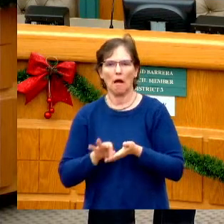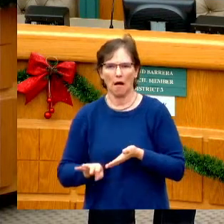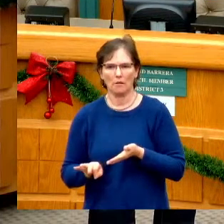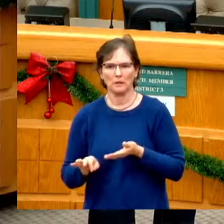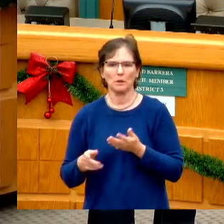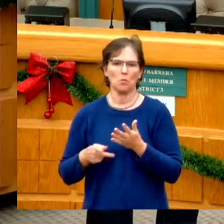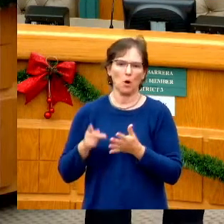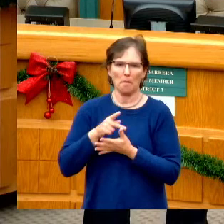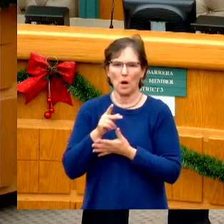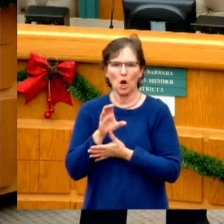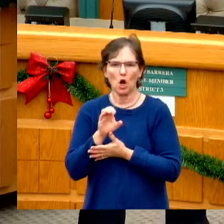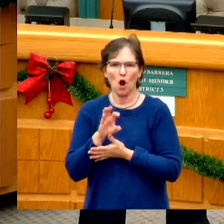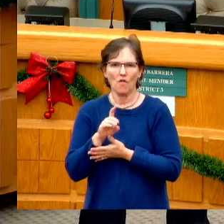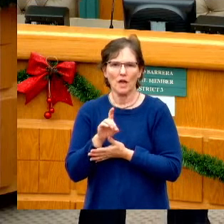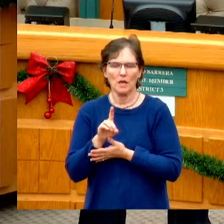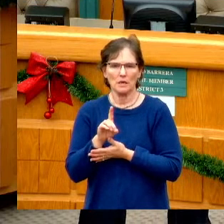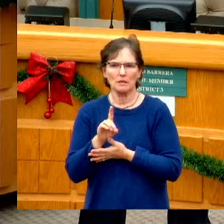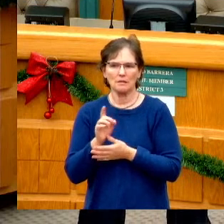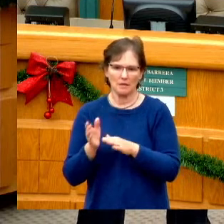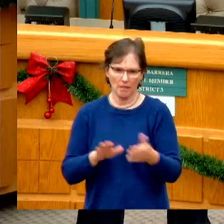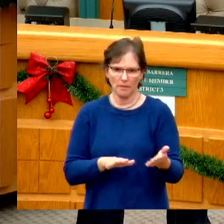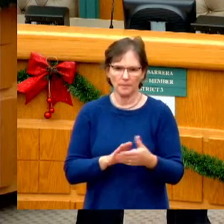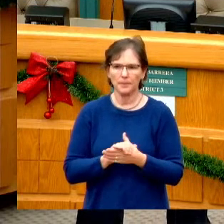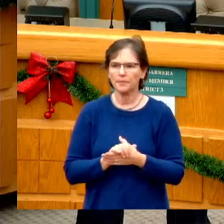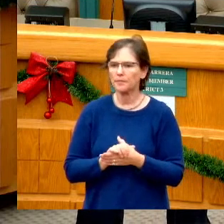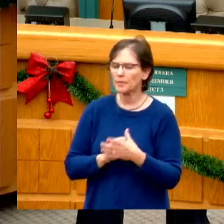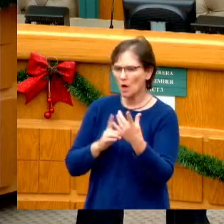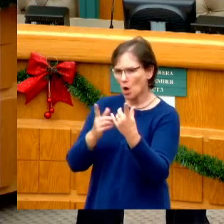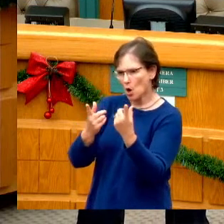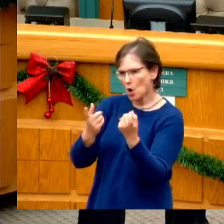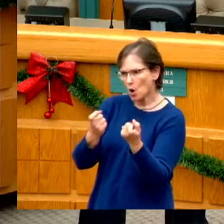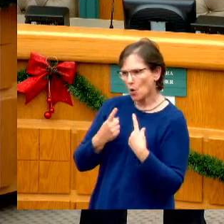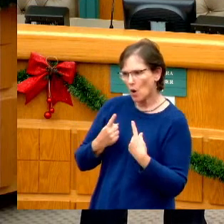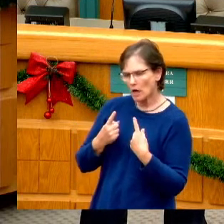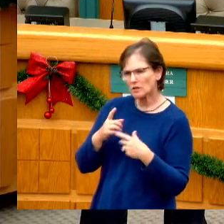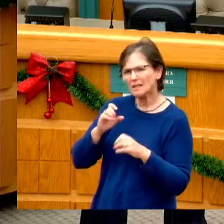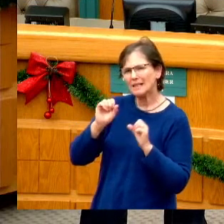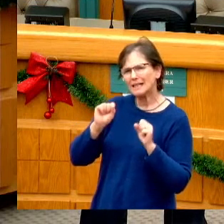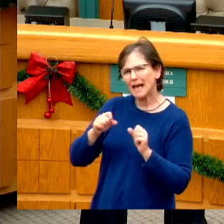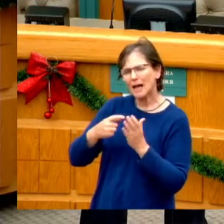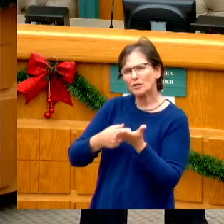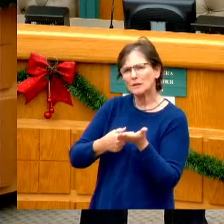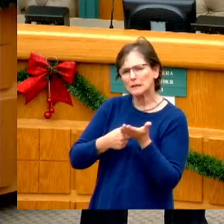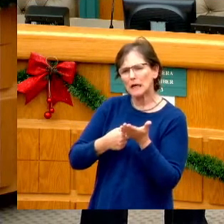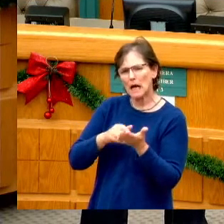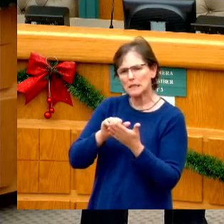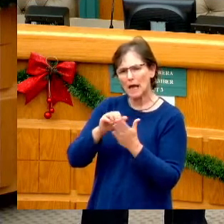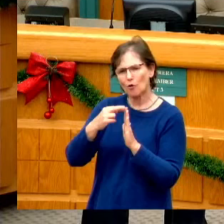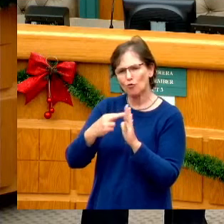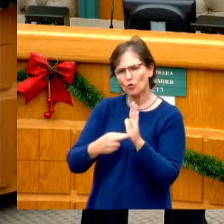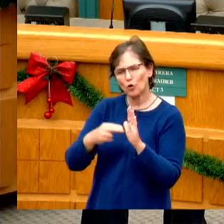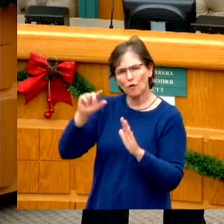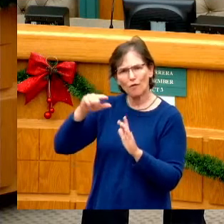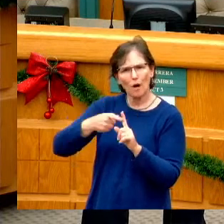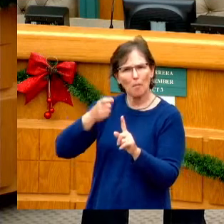Can you talk about the ruling the governor made regarding the 15% COVID hospitalizations and